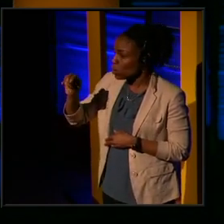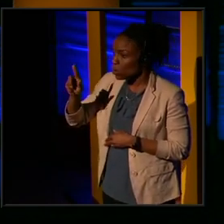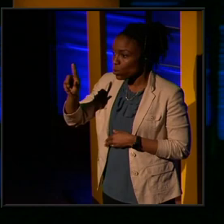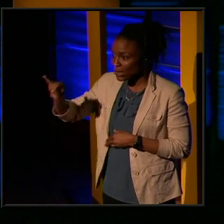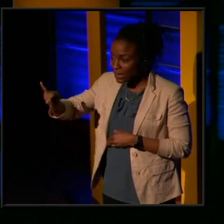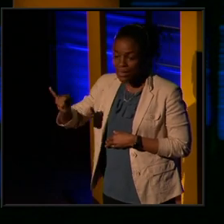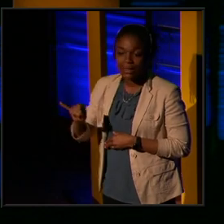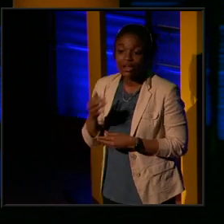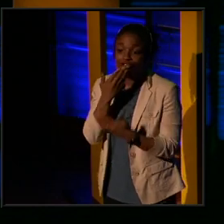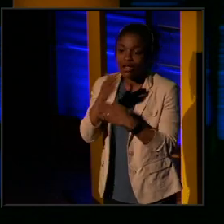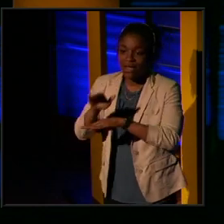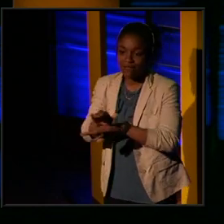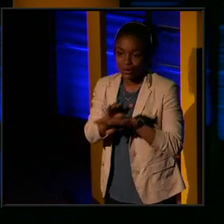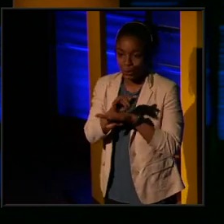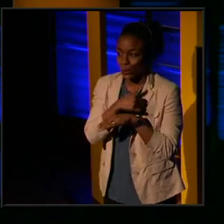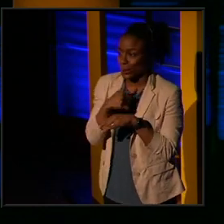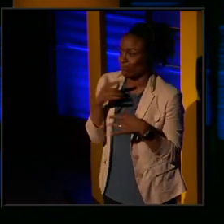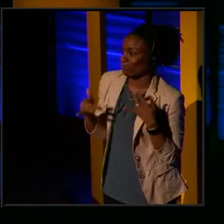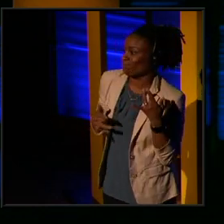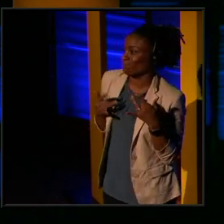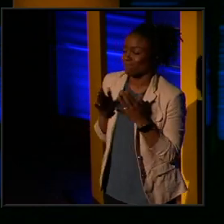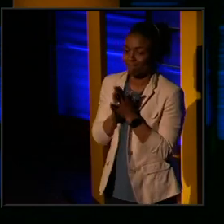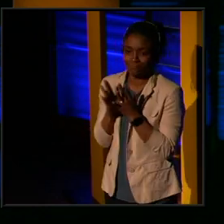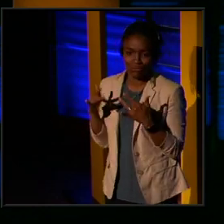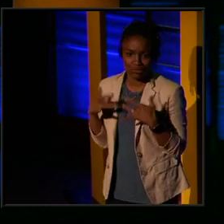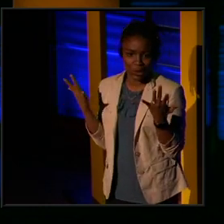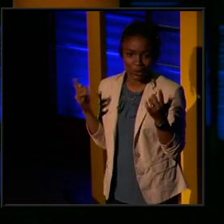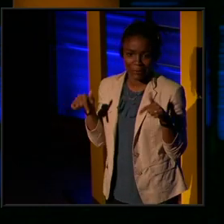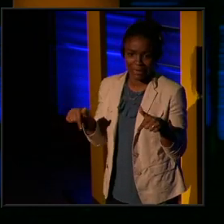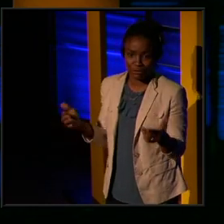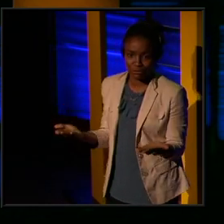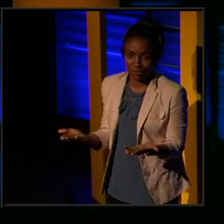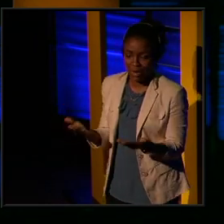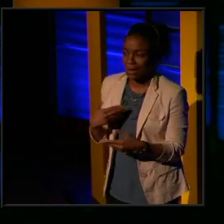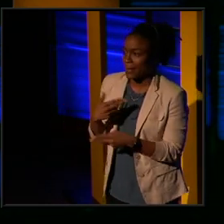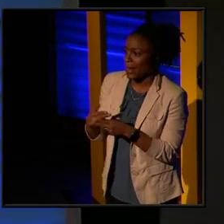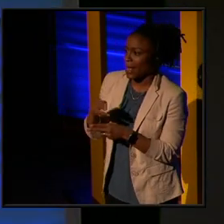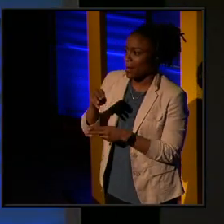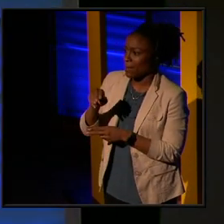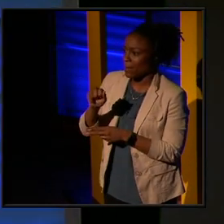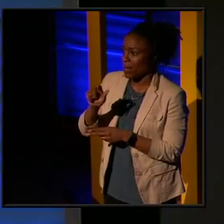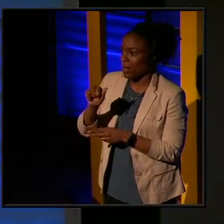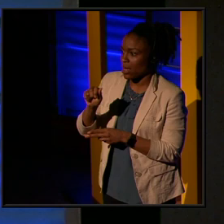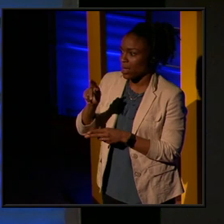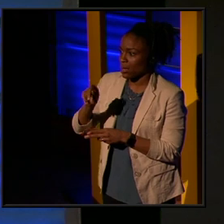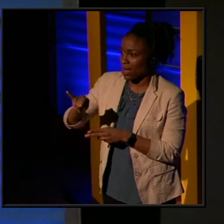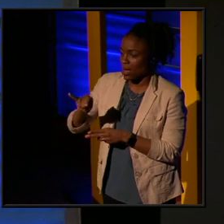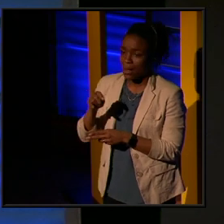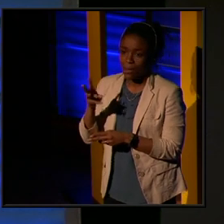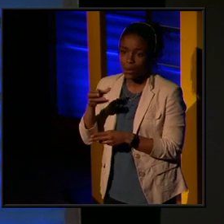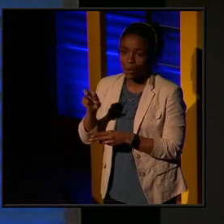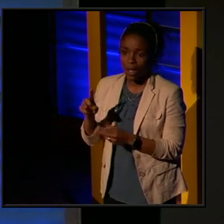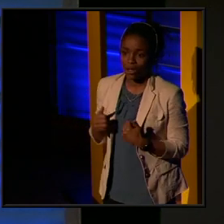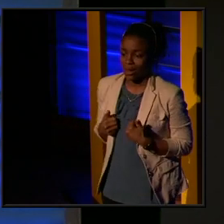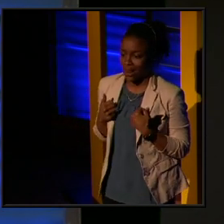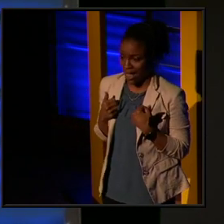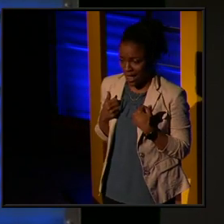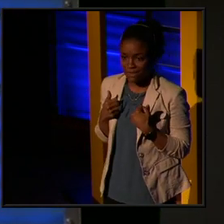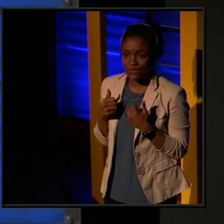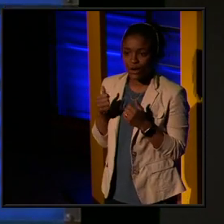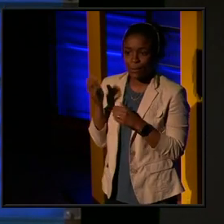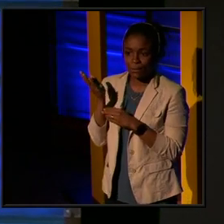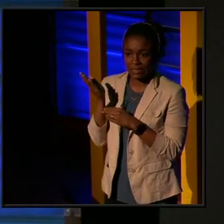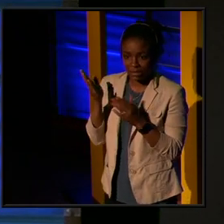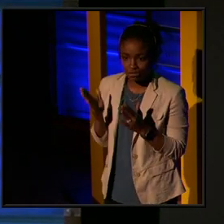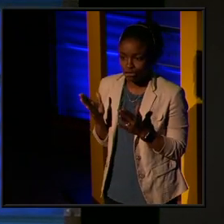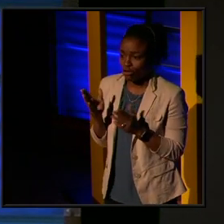Good afternoon. We're so excited to be here today. My name is Malaika, and I'm a wildlife presenter and filmmaker. And in the last